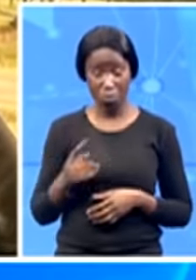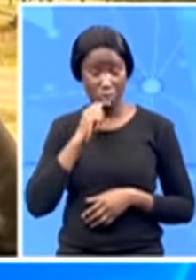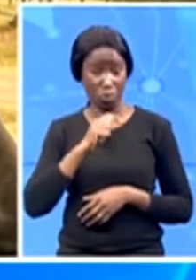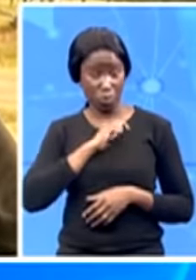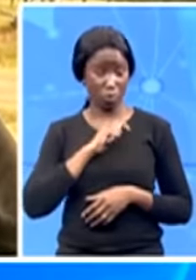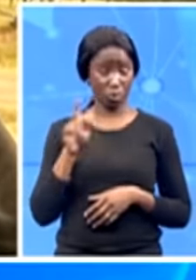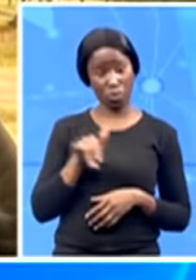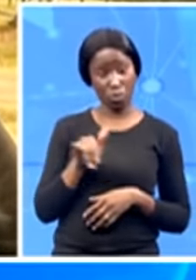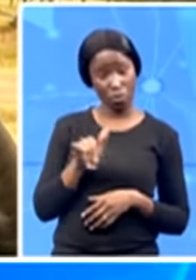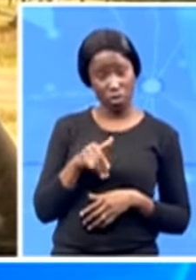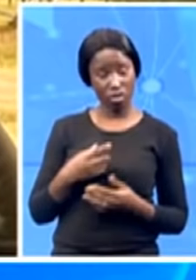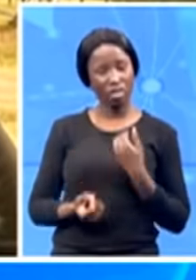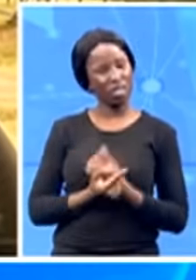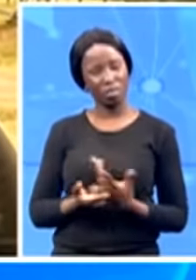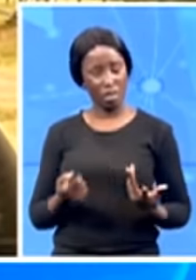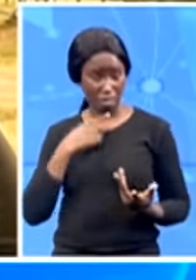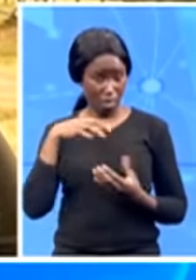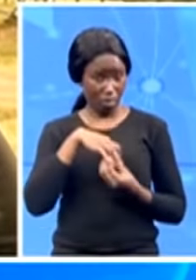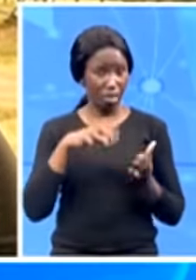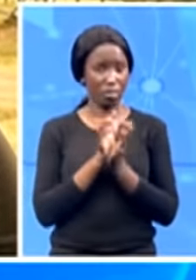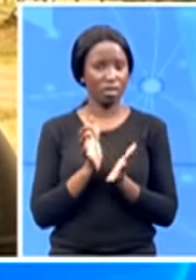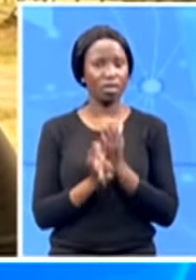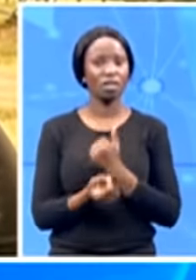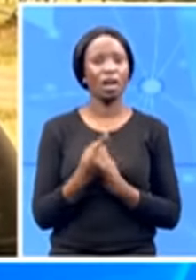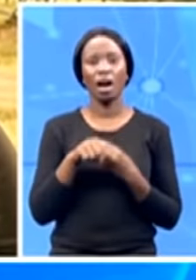if it indeed has taken place?